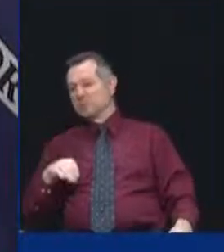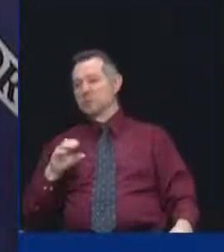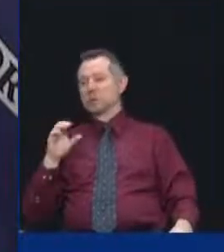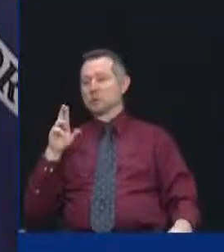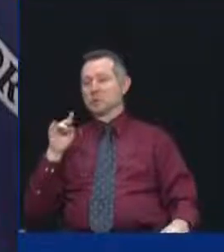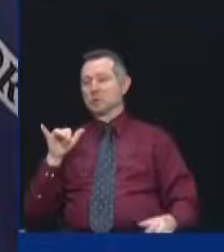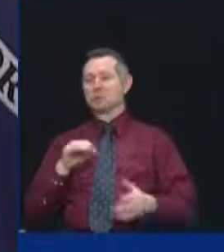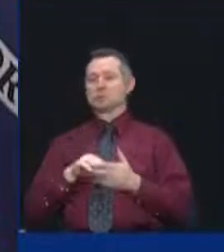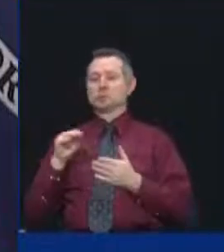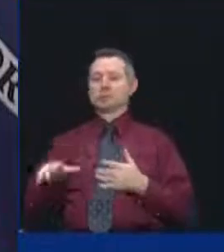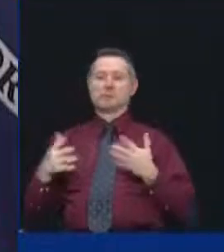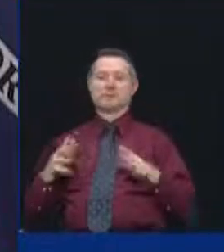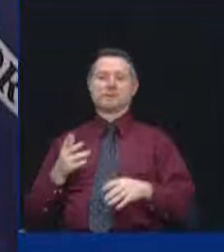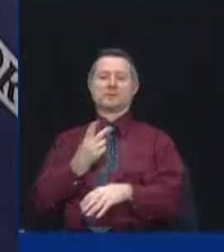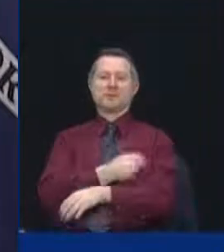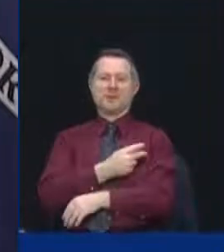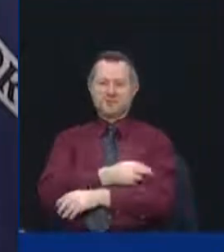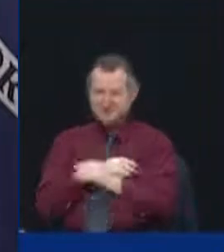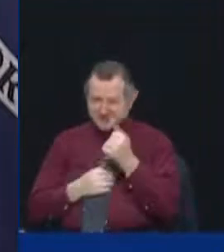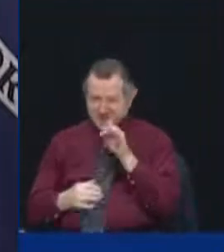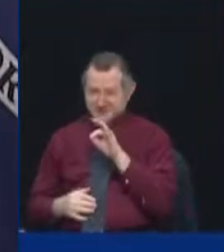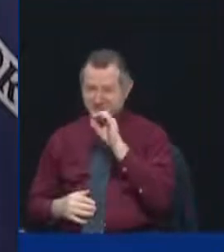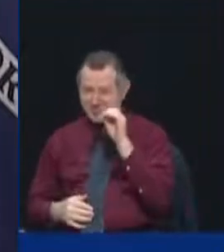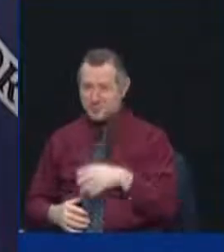vaccine. How can that be?